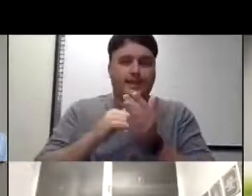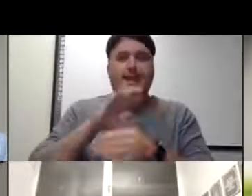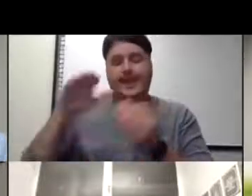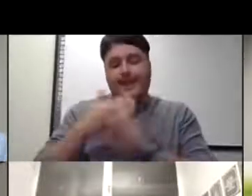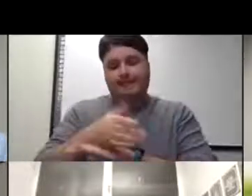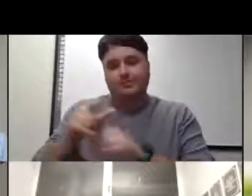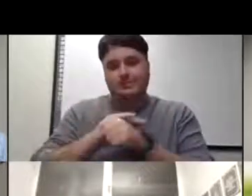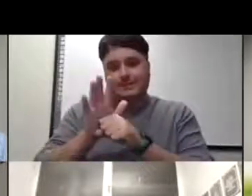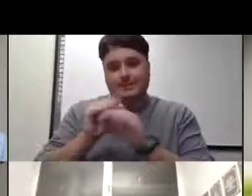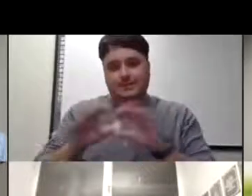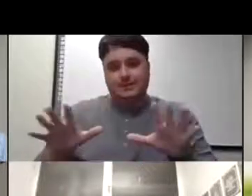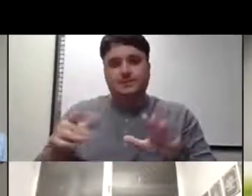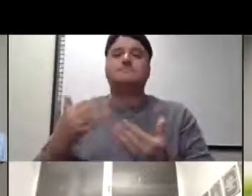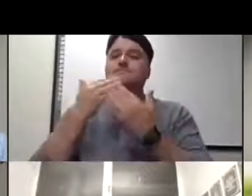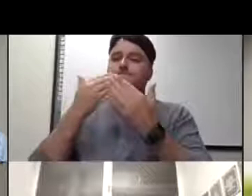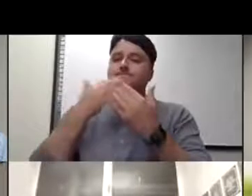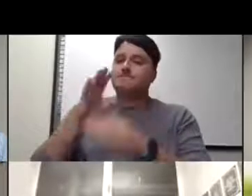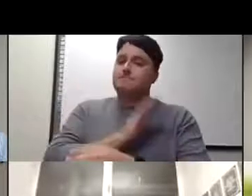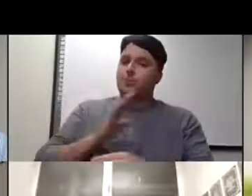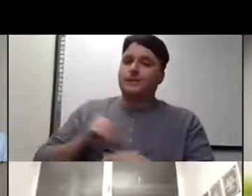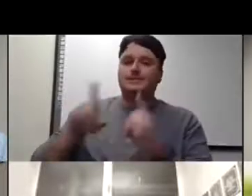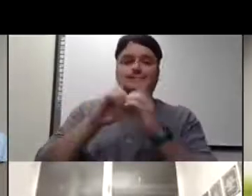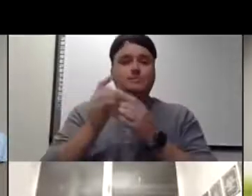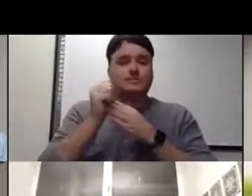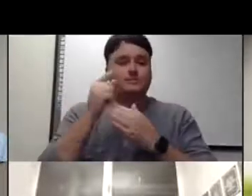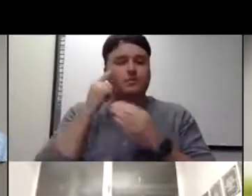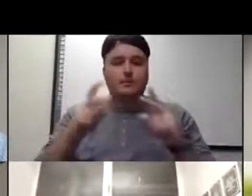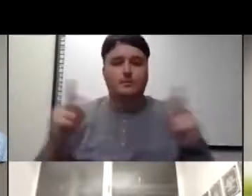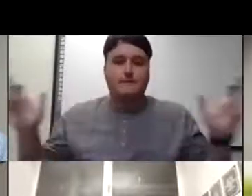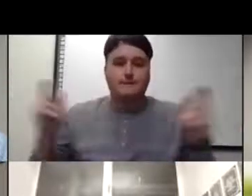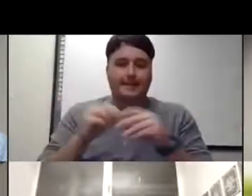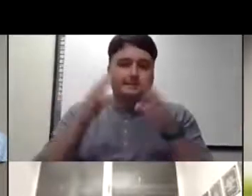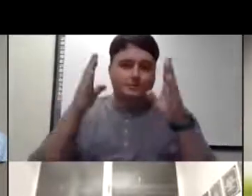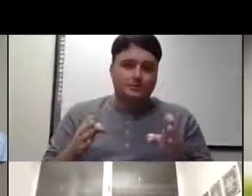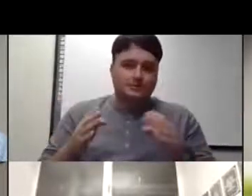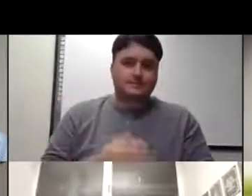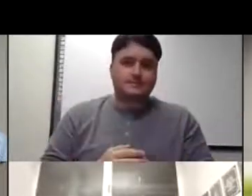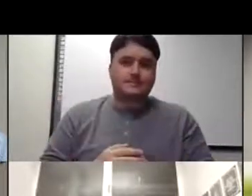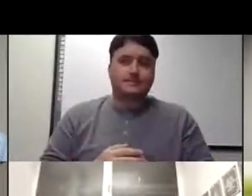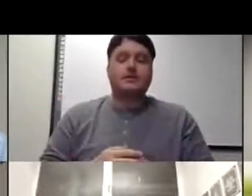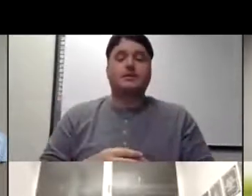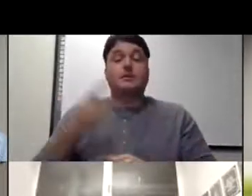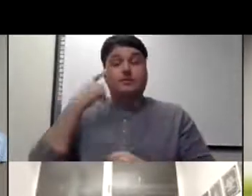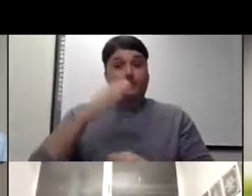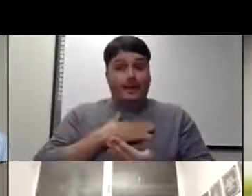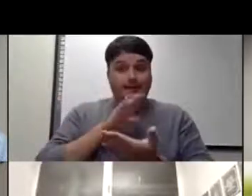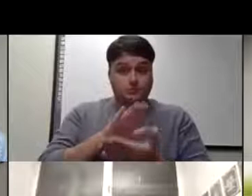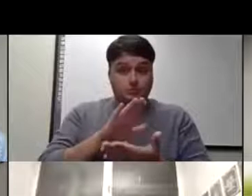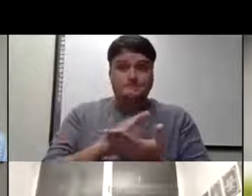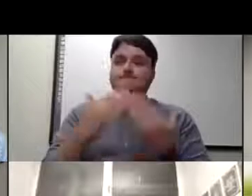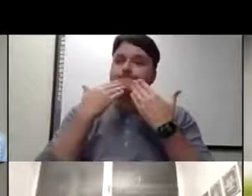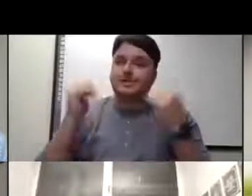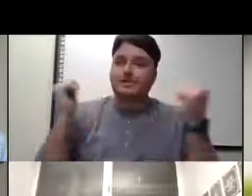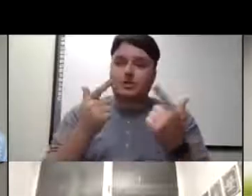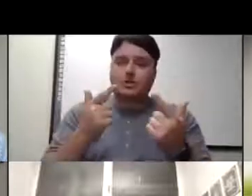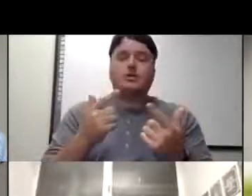and our district's leadership for providing us the opportunity to be back in person. On behalf of my school, we thank you and wish everyone